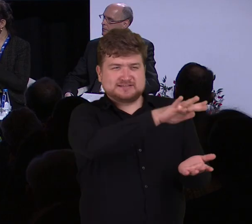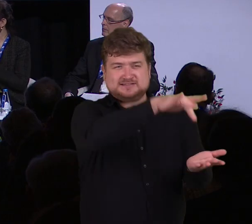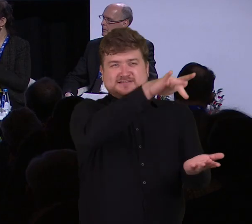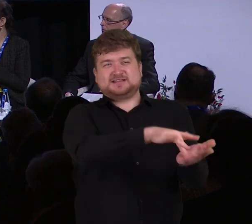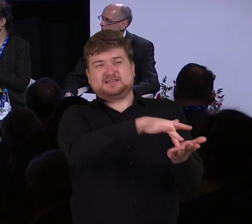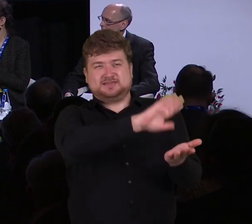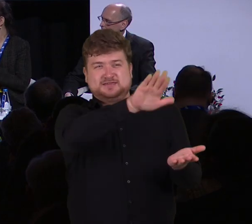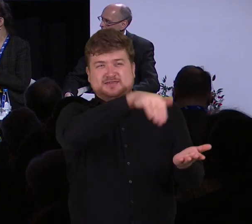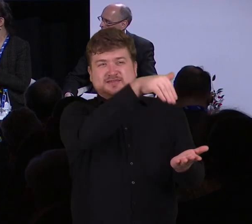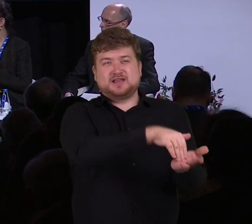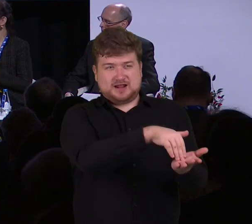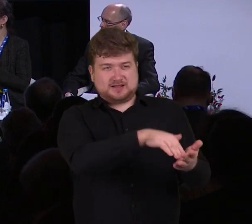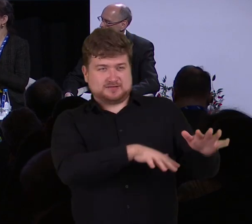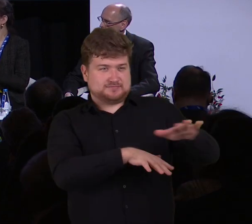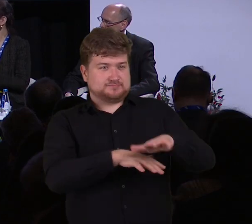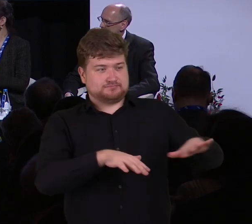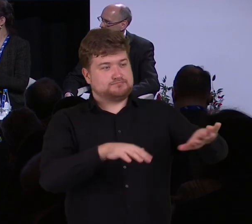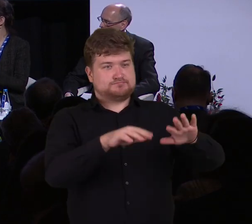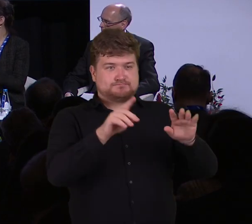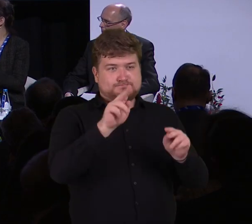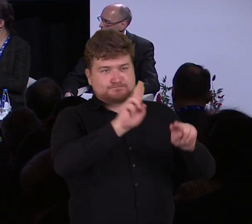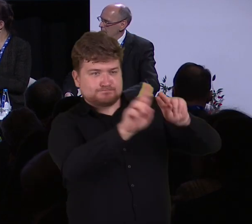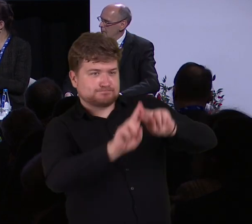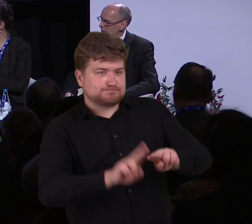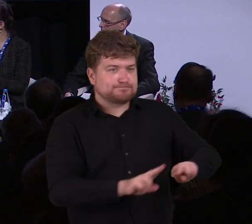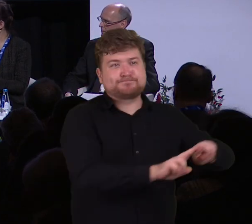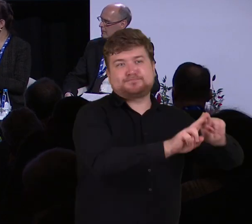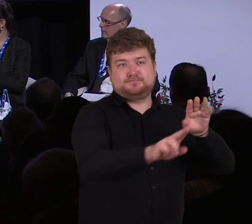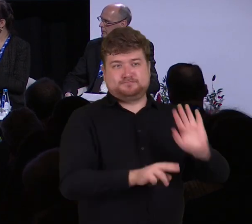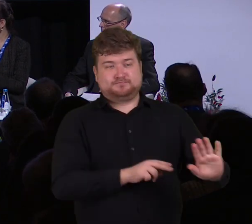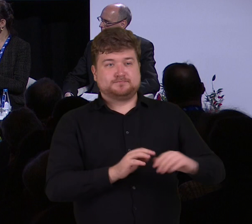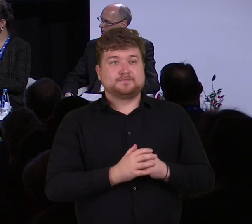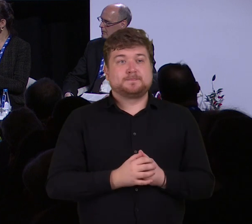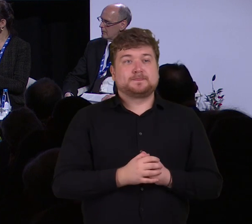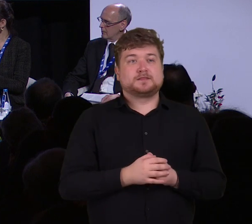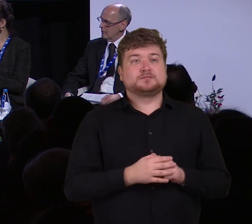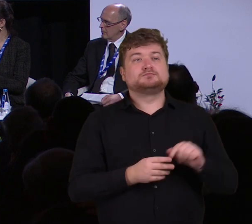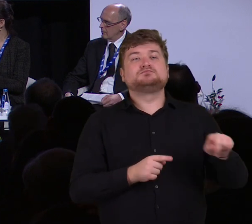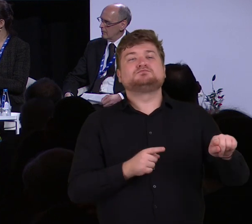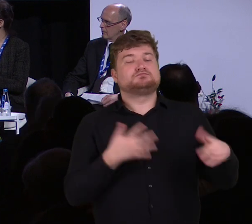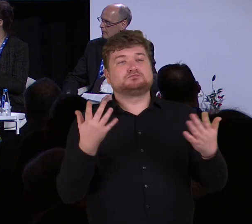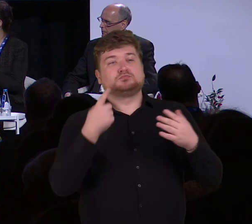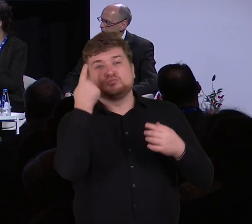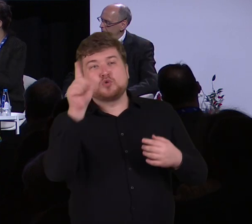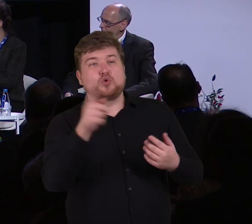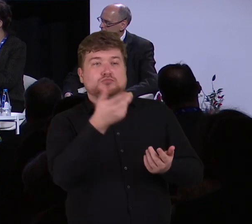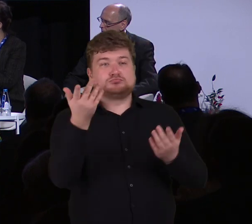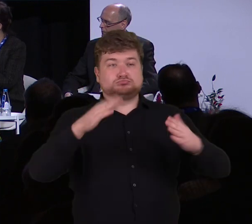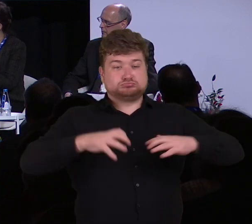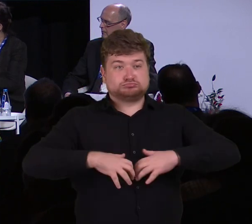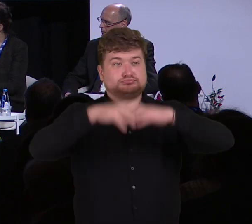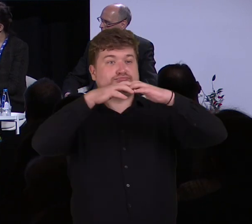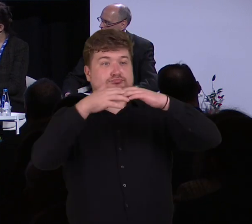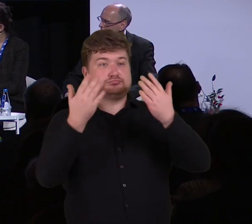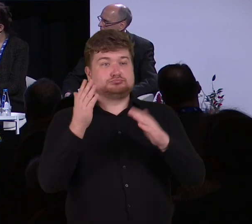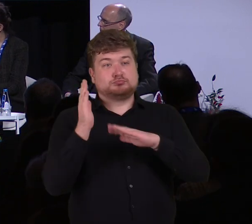etc. And so we, ANCT, we provide engineering to these cities to help